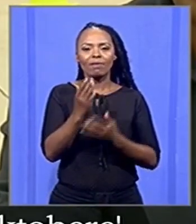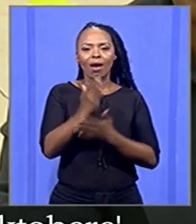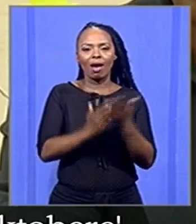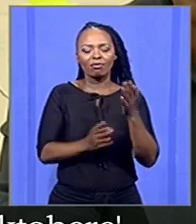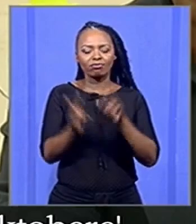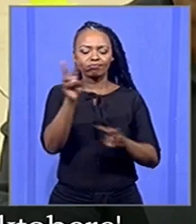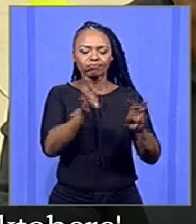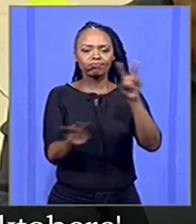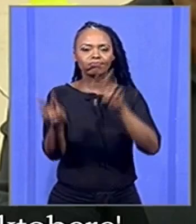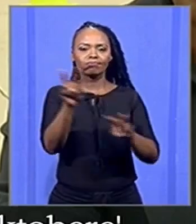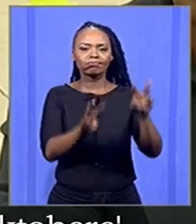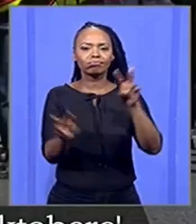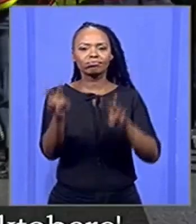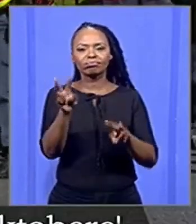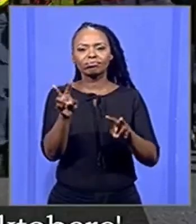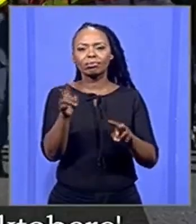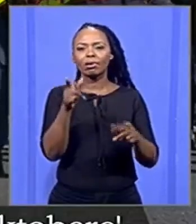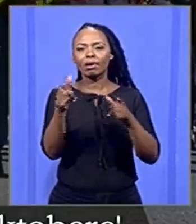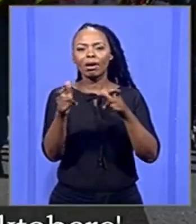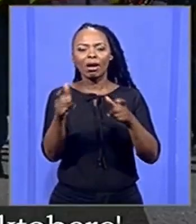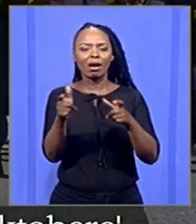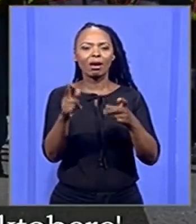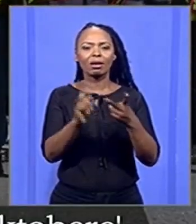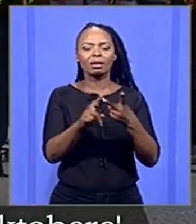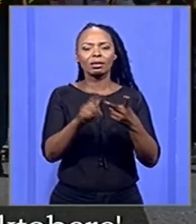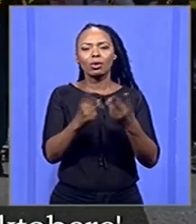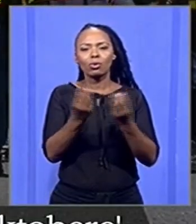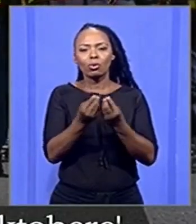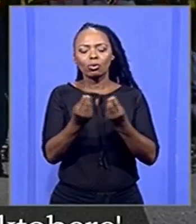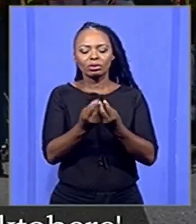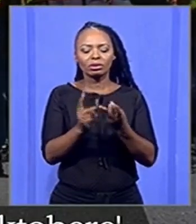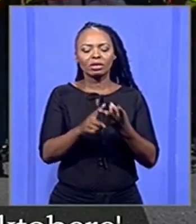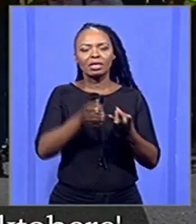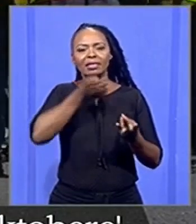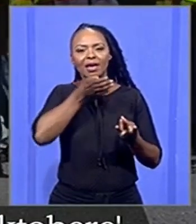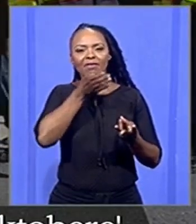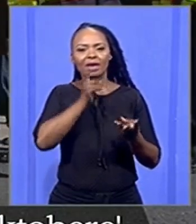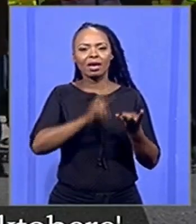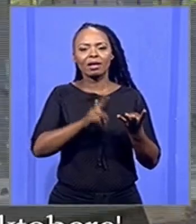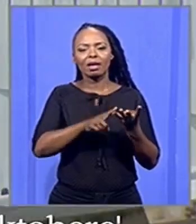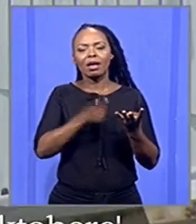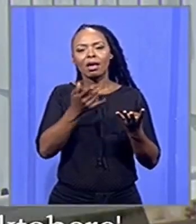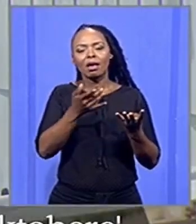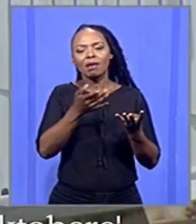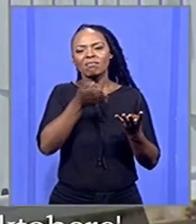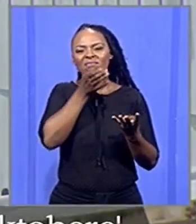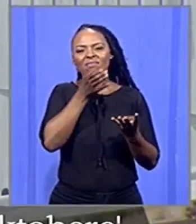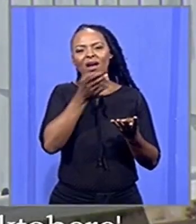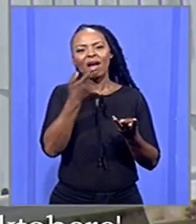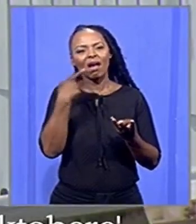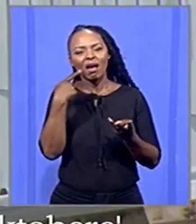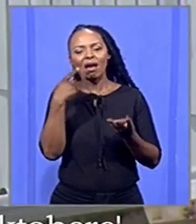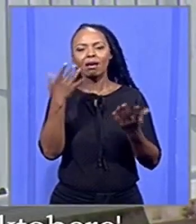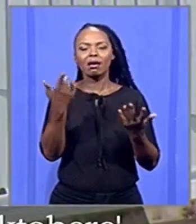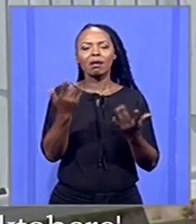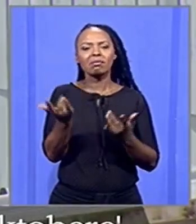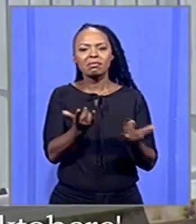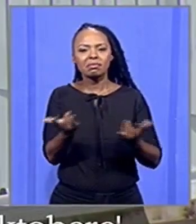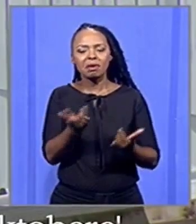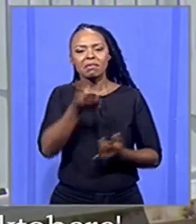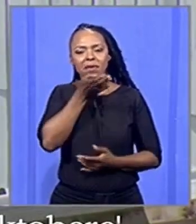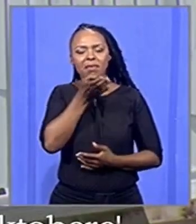inspection at gun shops, second-hand goods, tavern and liquor outlets. Pursuing wanted